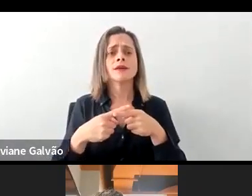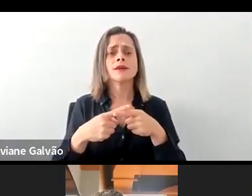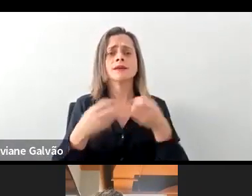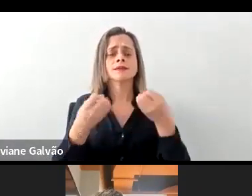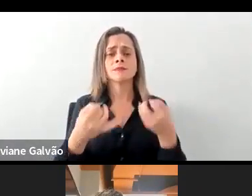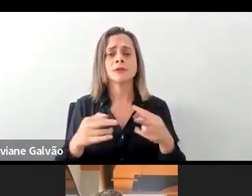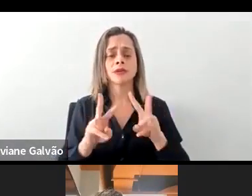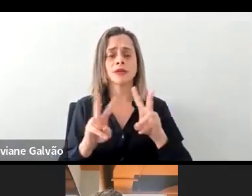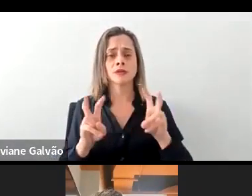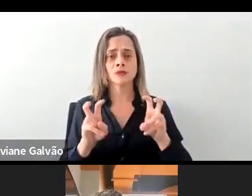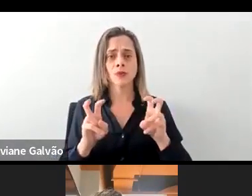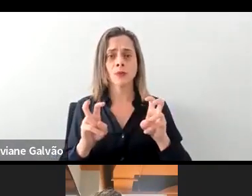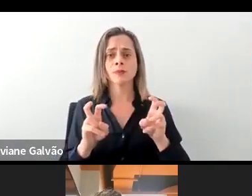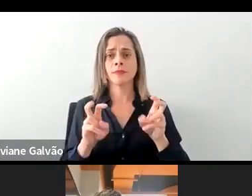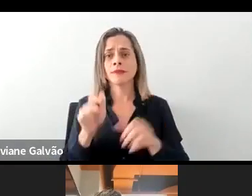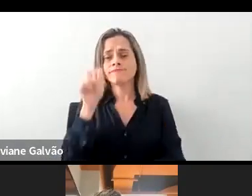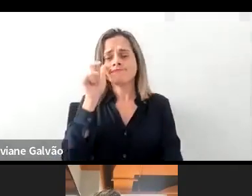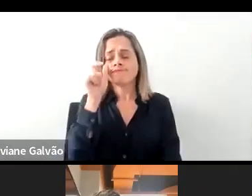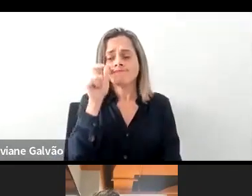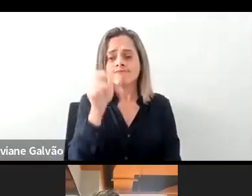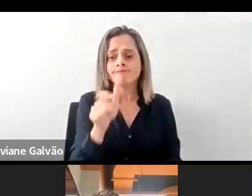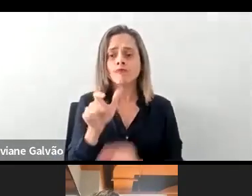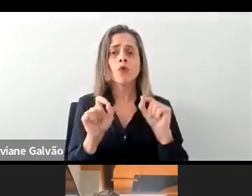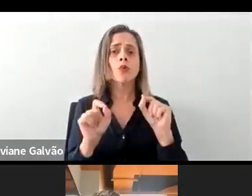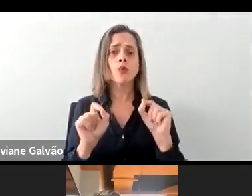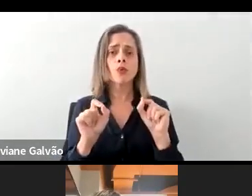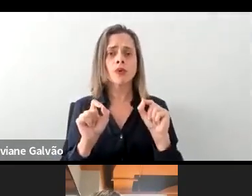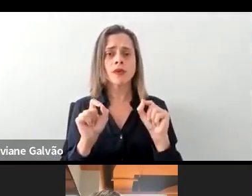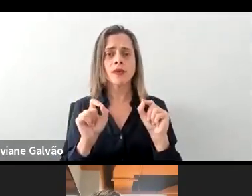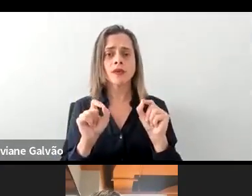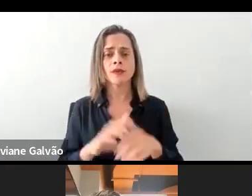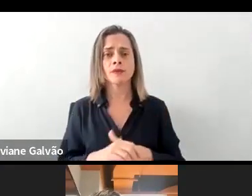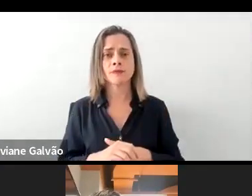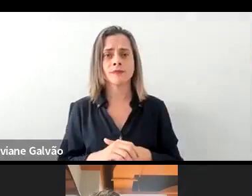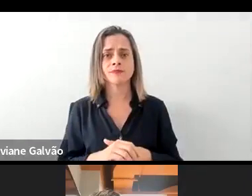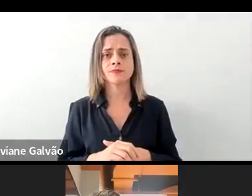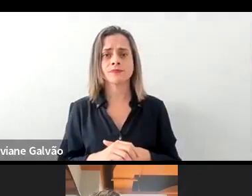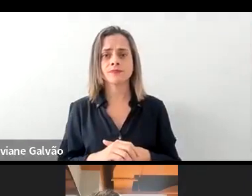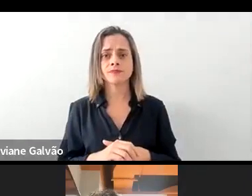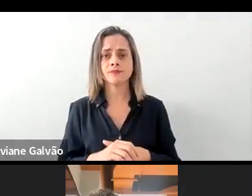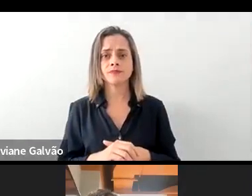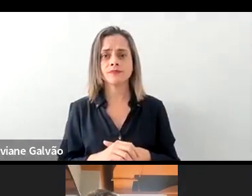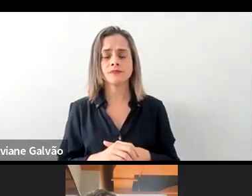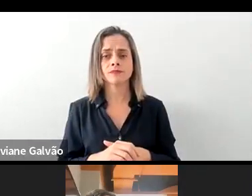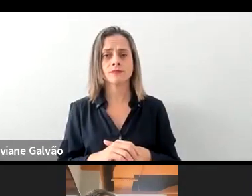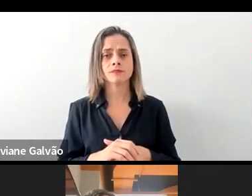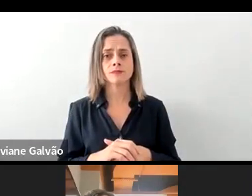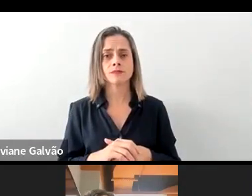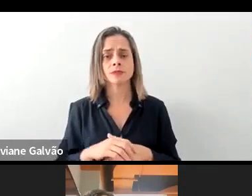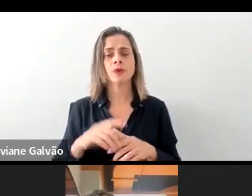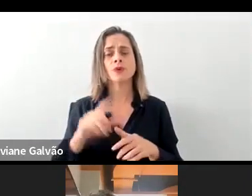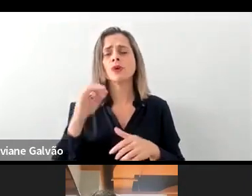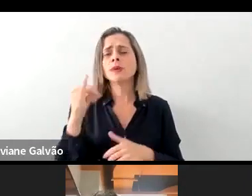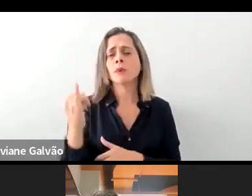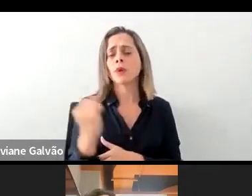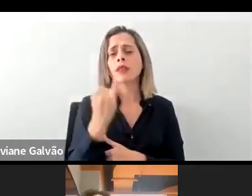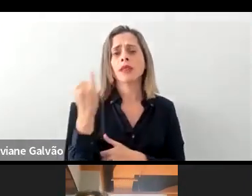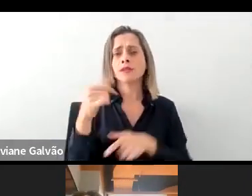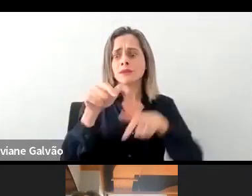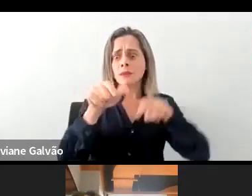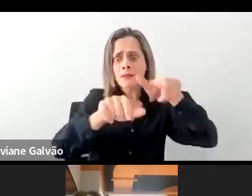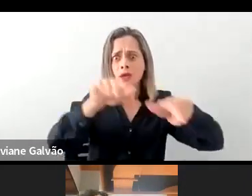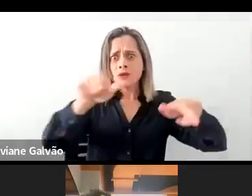most important thing would be the interaction between people, yes, and the